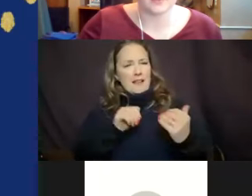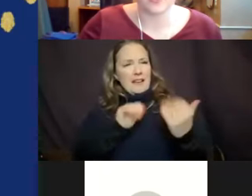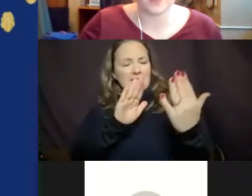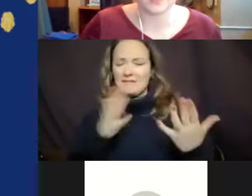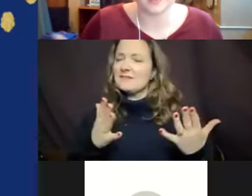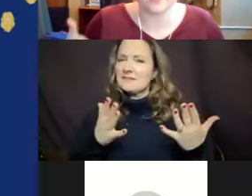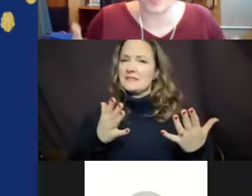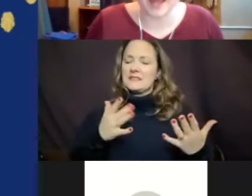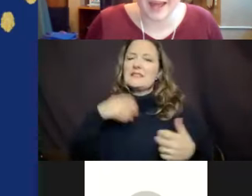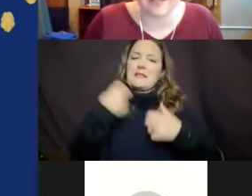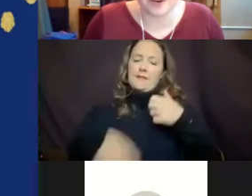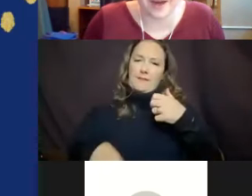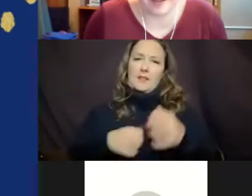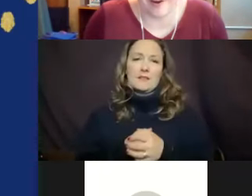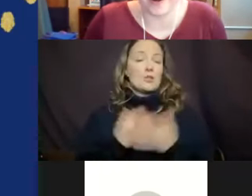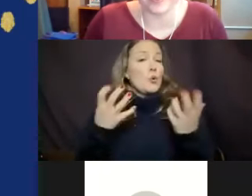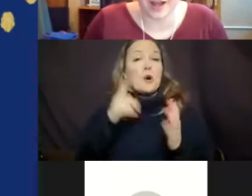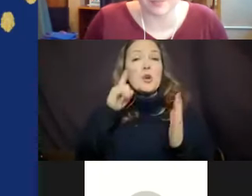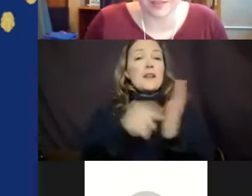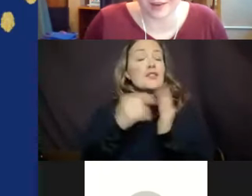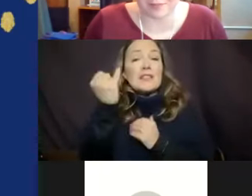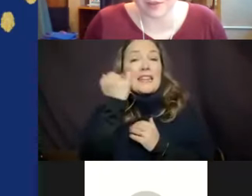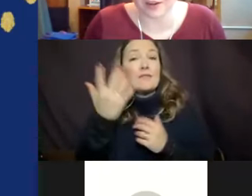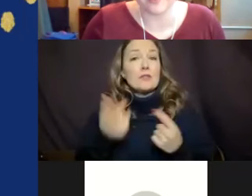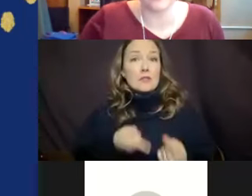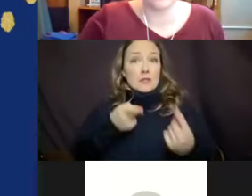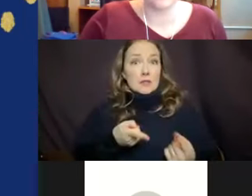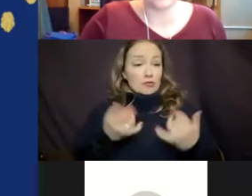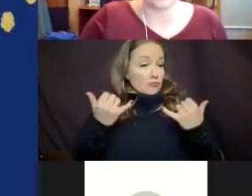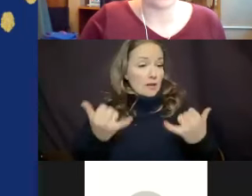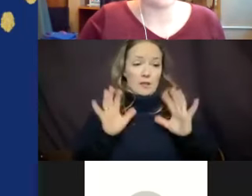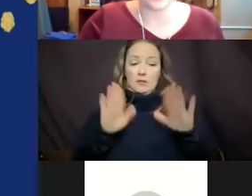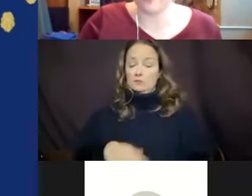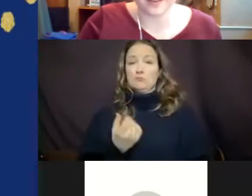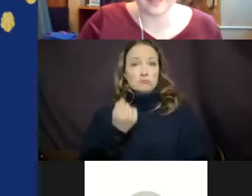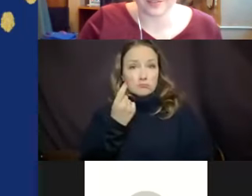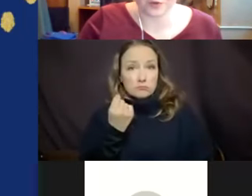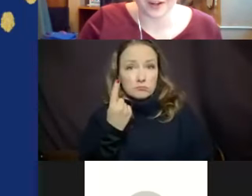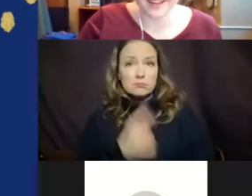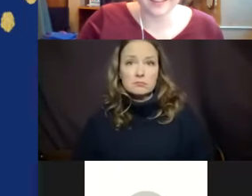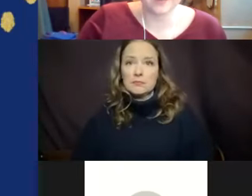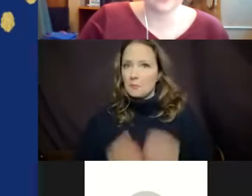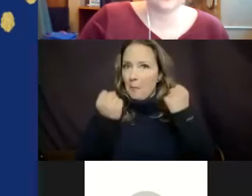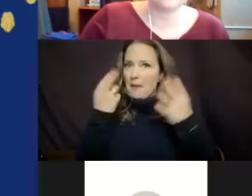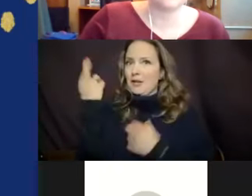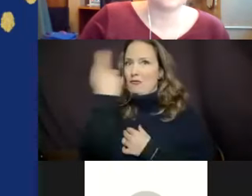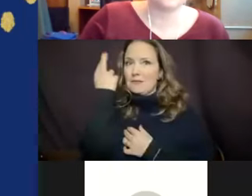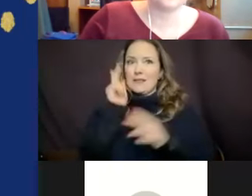to acknowledge that it is okay if you're having a hard time this time of year. There are a lot of reasons for it.